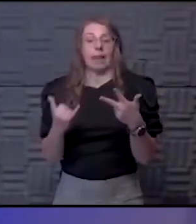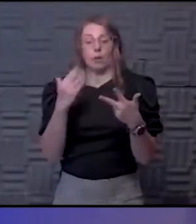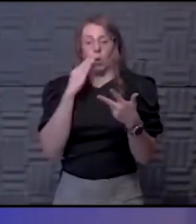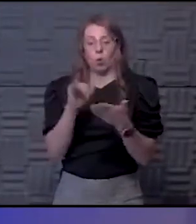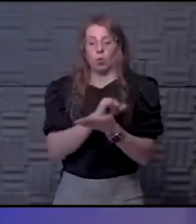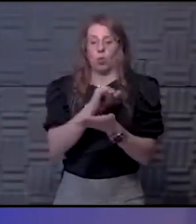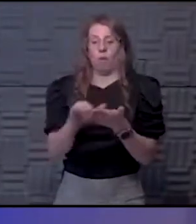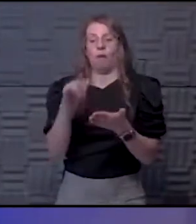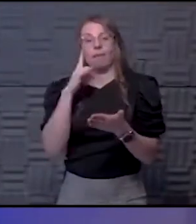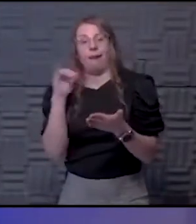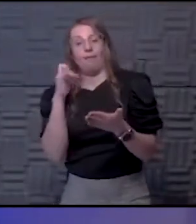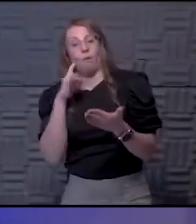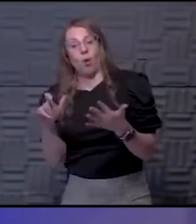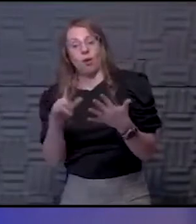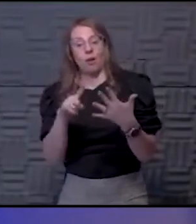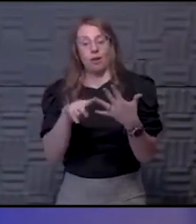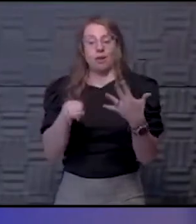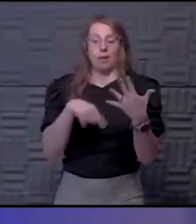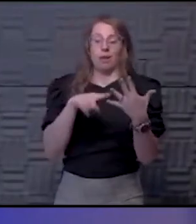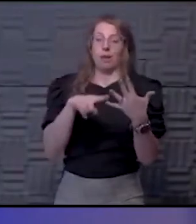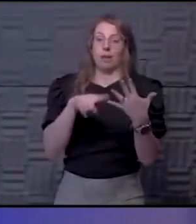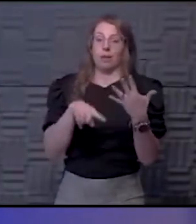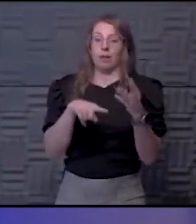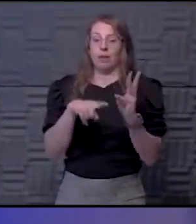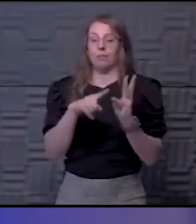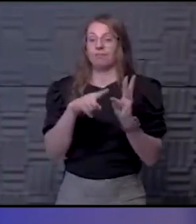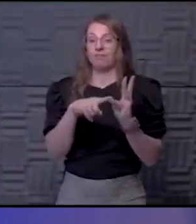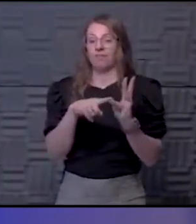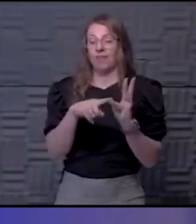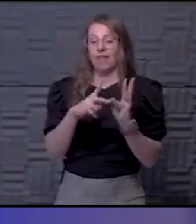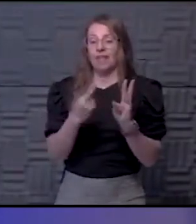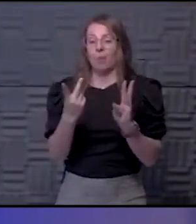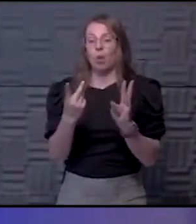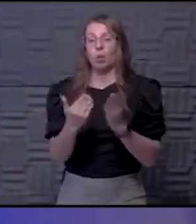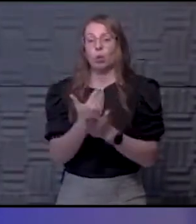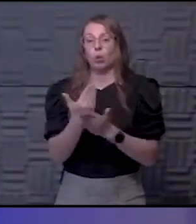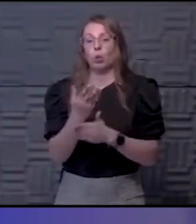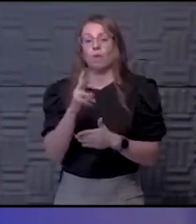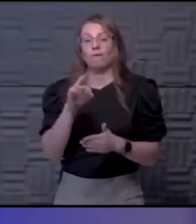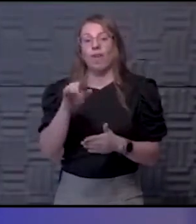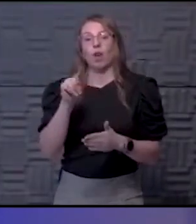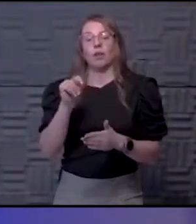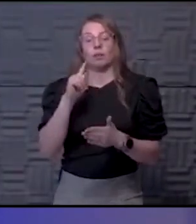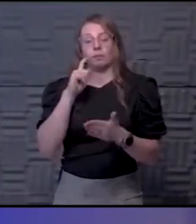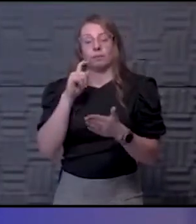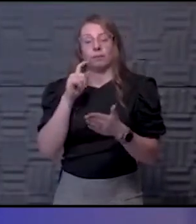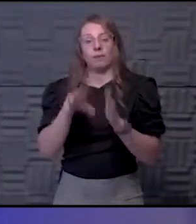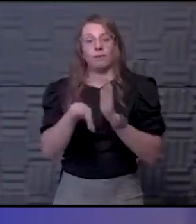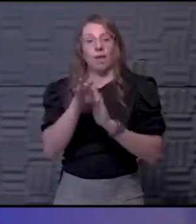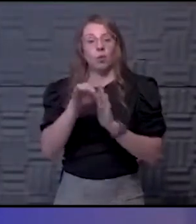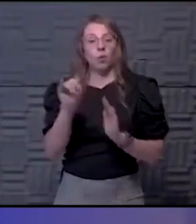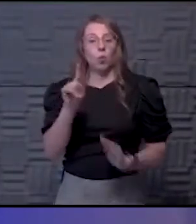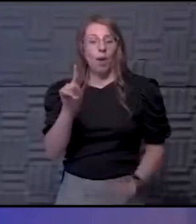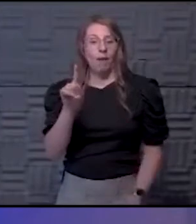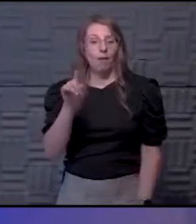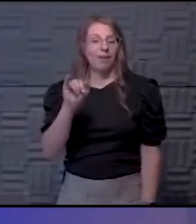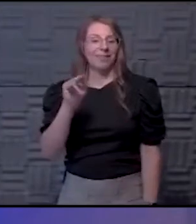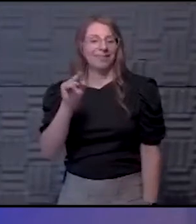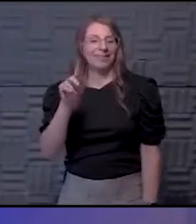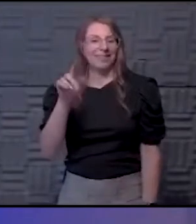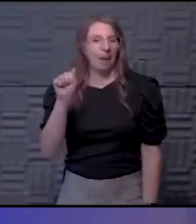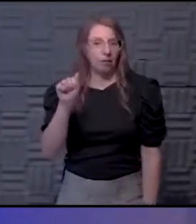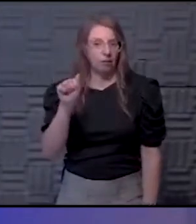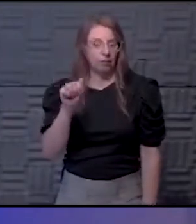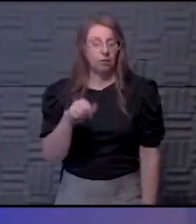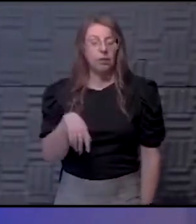York, California variants, and even a double new variant identified in India as well. So hopefully